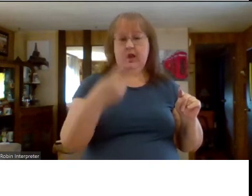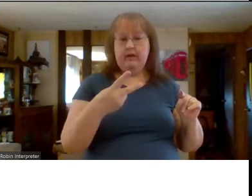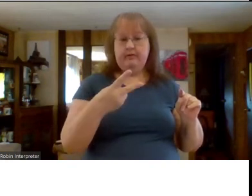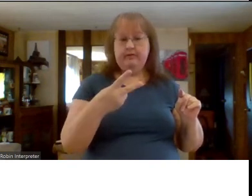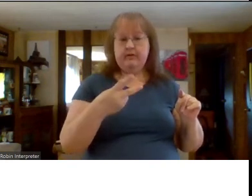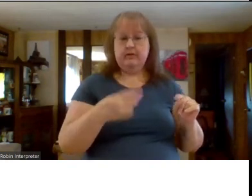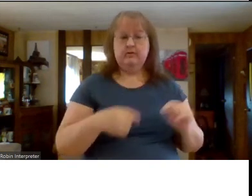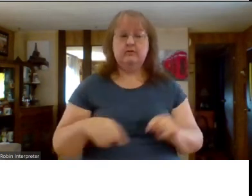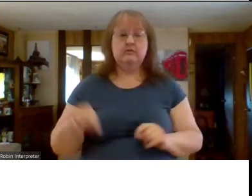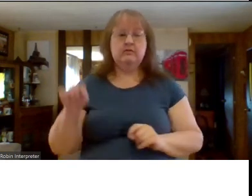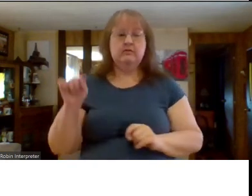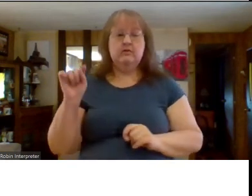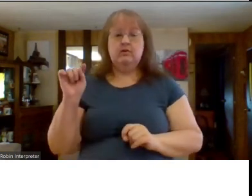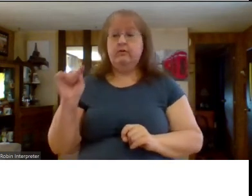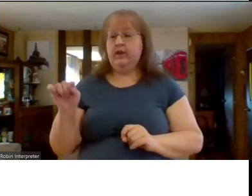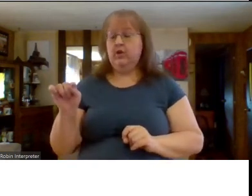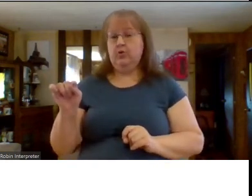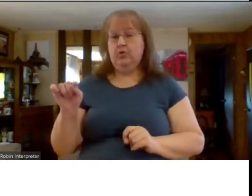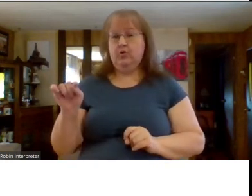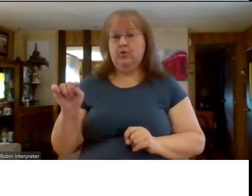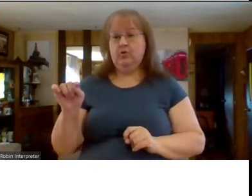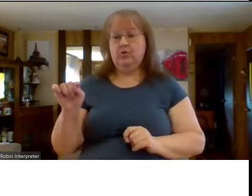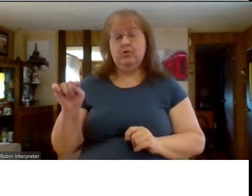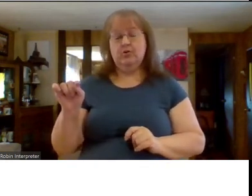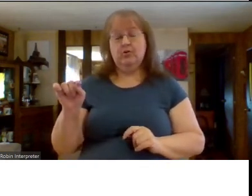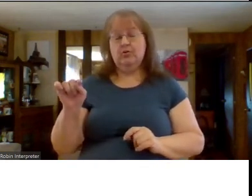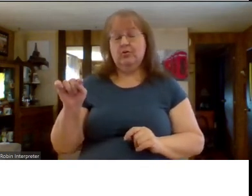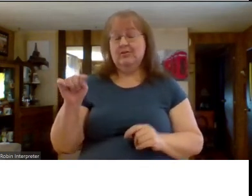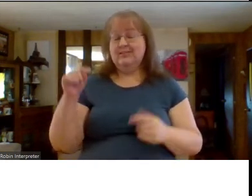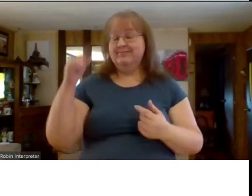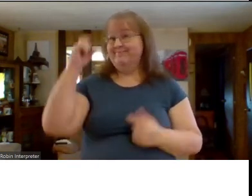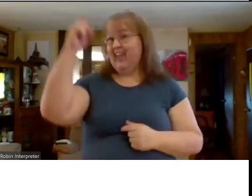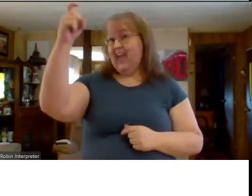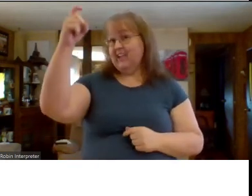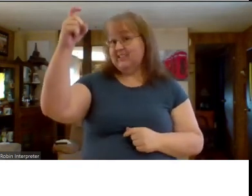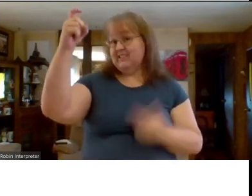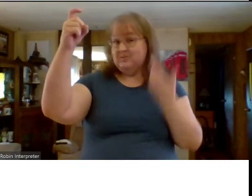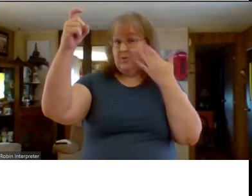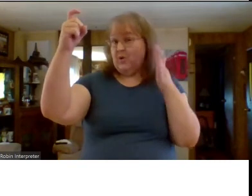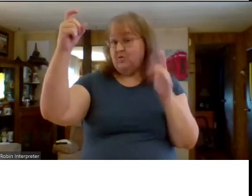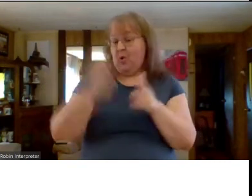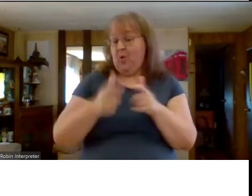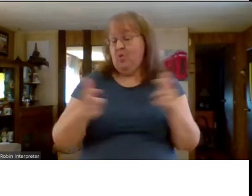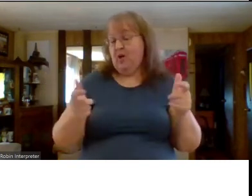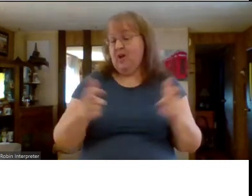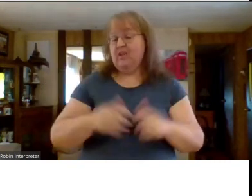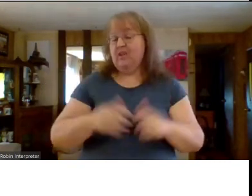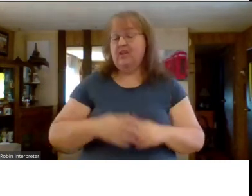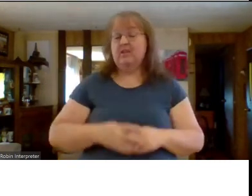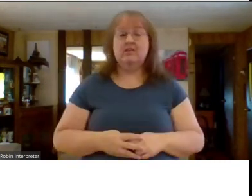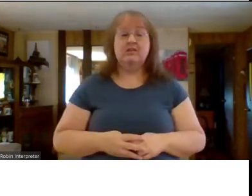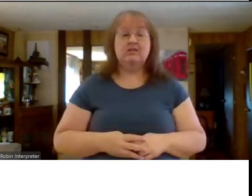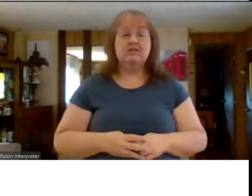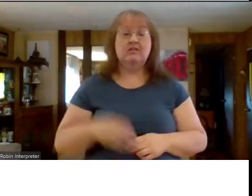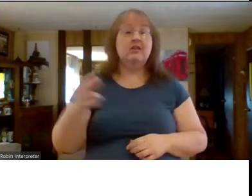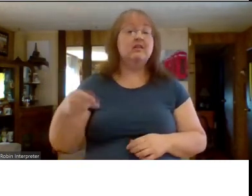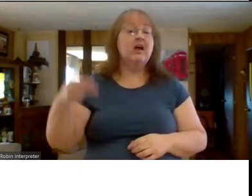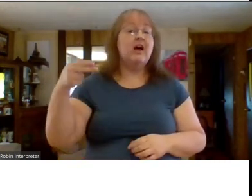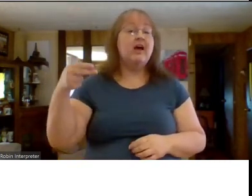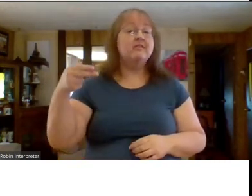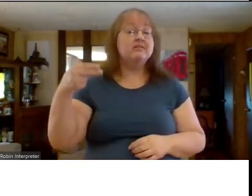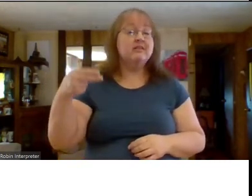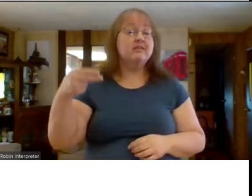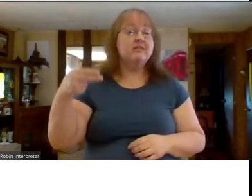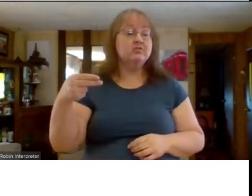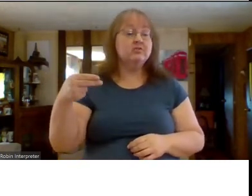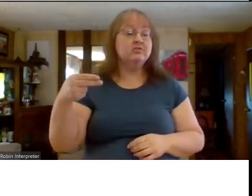27 and a half. Okay, my width of the actual house, we don't know, so that's x